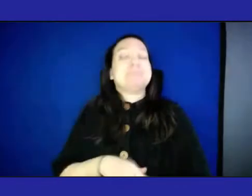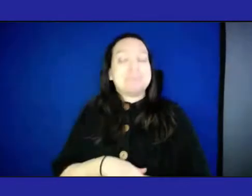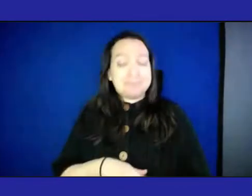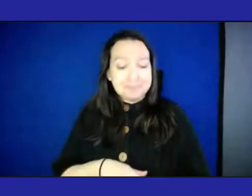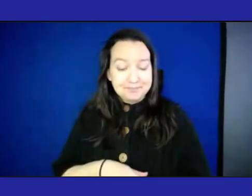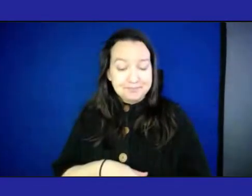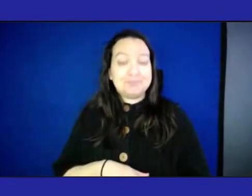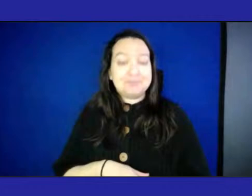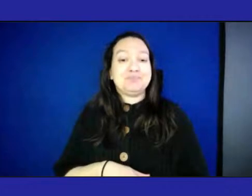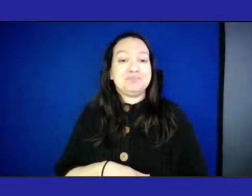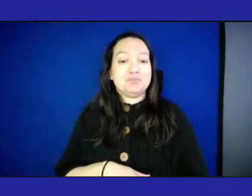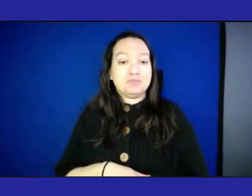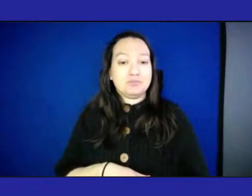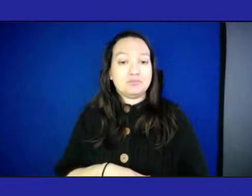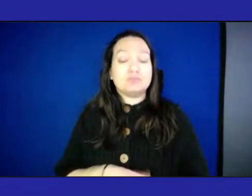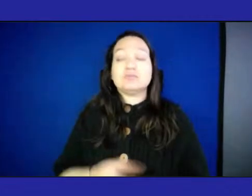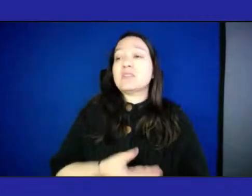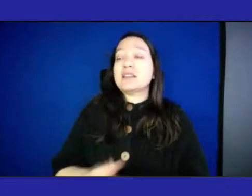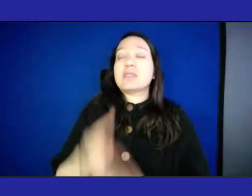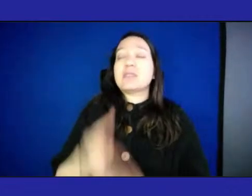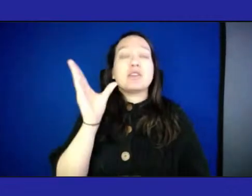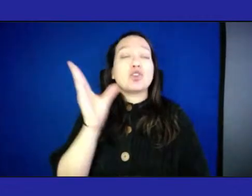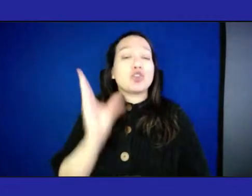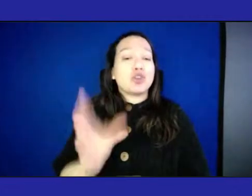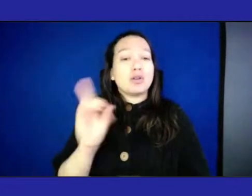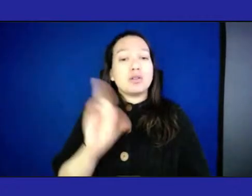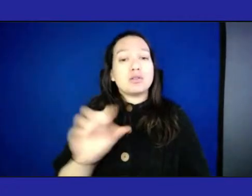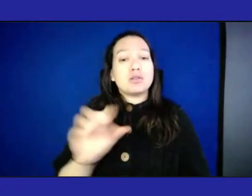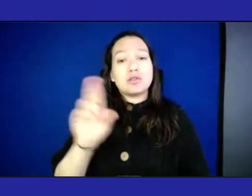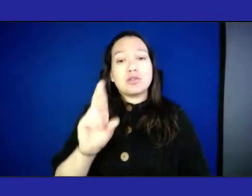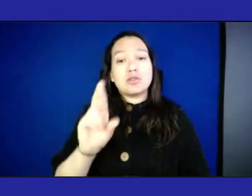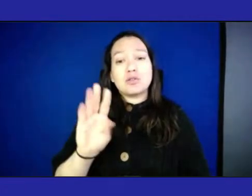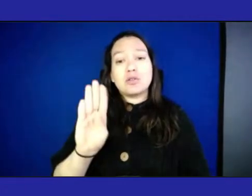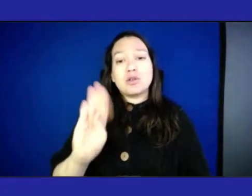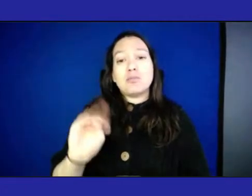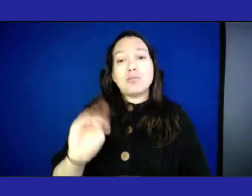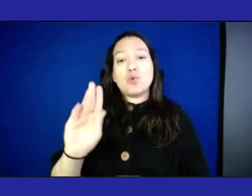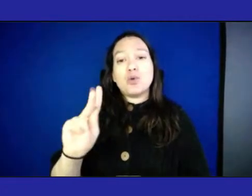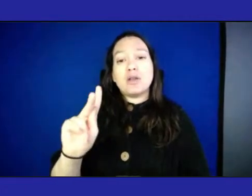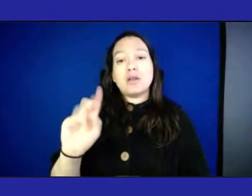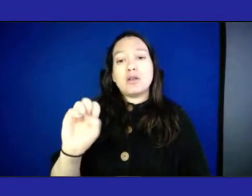The guest speaker was Dr. Mukherjee from Bellevue.